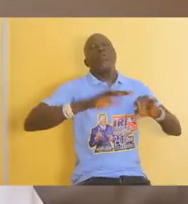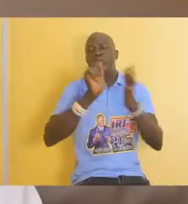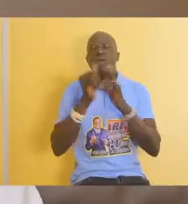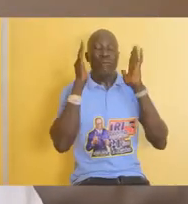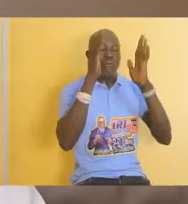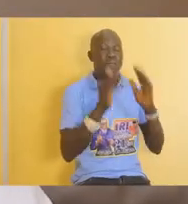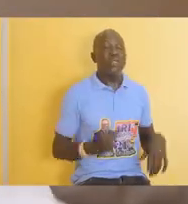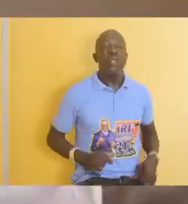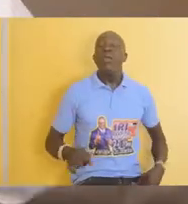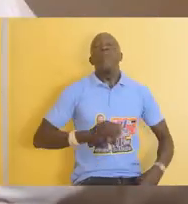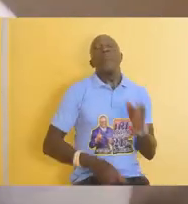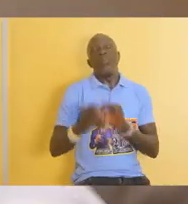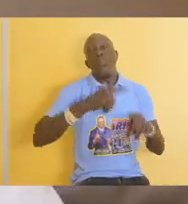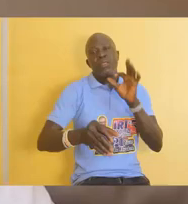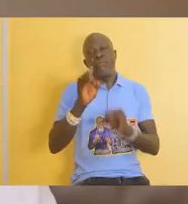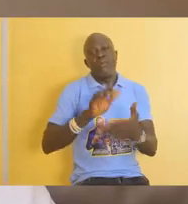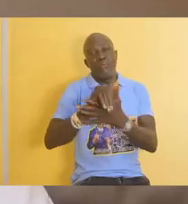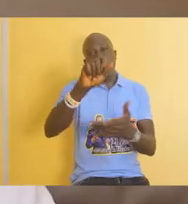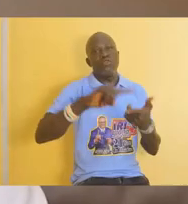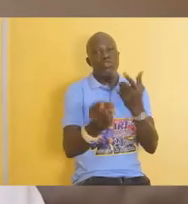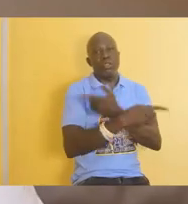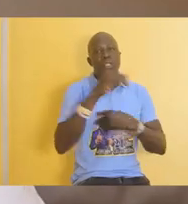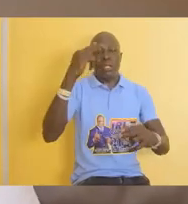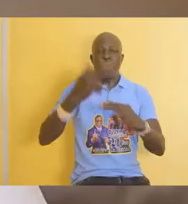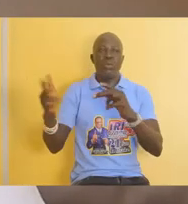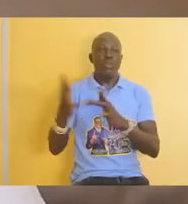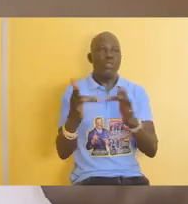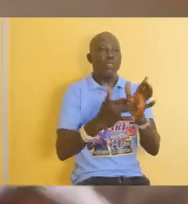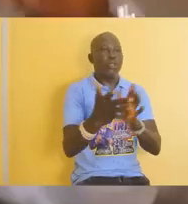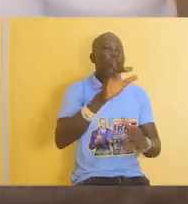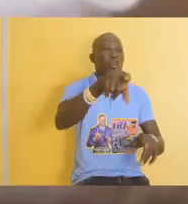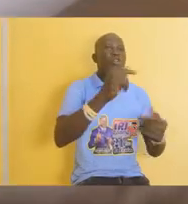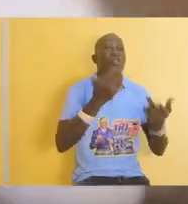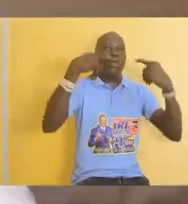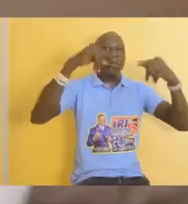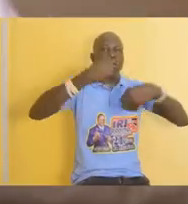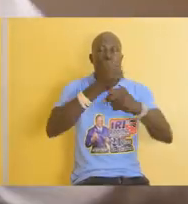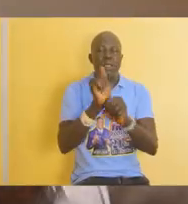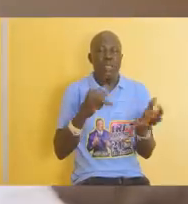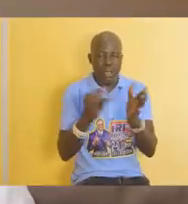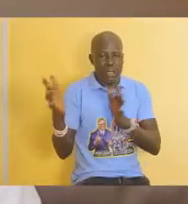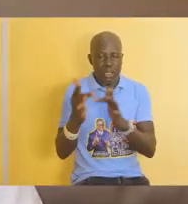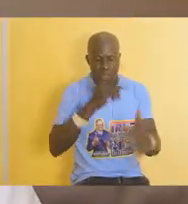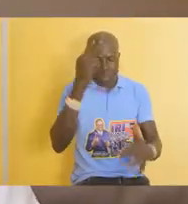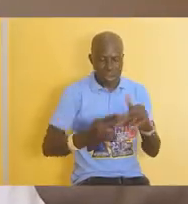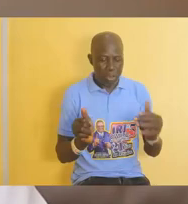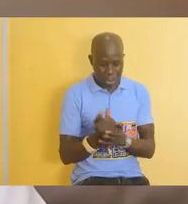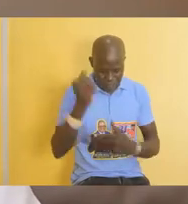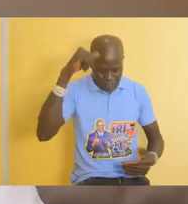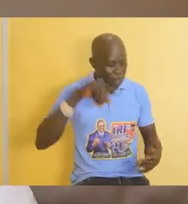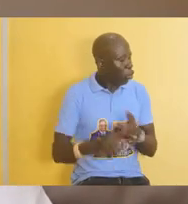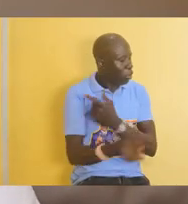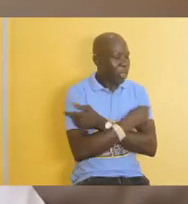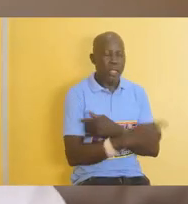you're passing through. But if you believe today, in the name of Jesus, you will escape through in